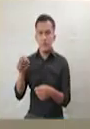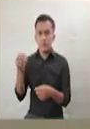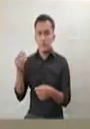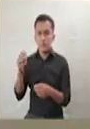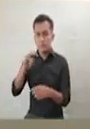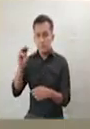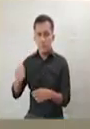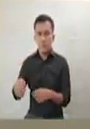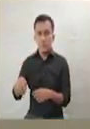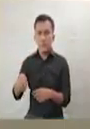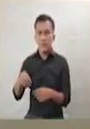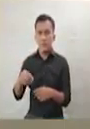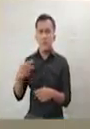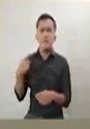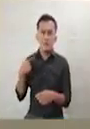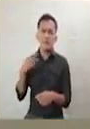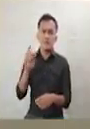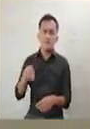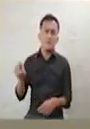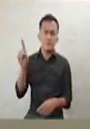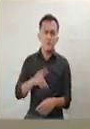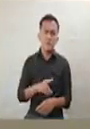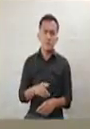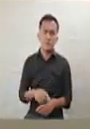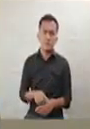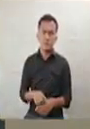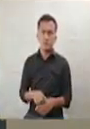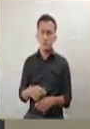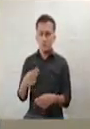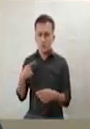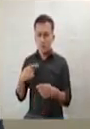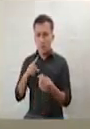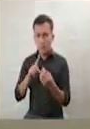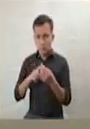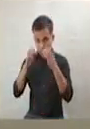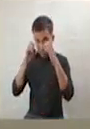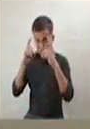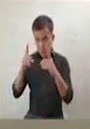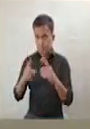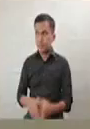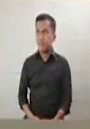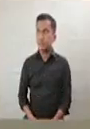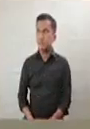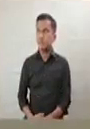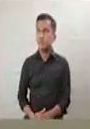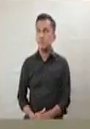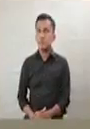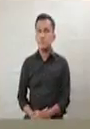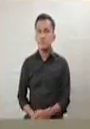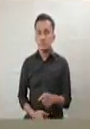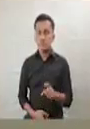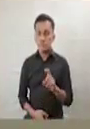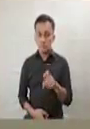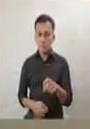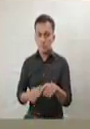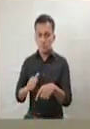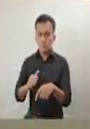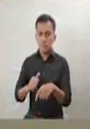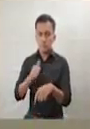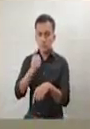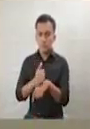there is always a discrimination. So in terms of education, we have to establish an equal footing of